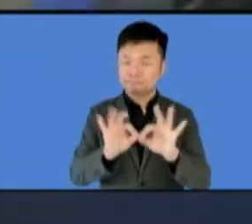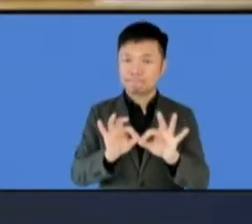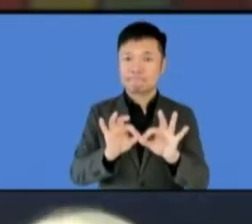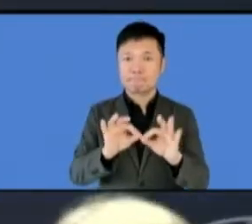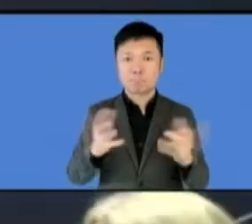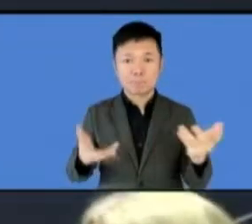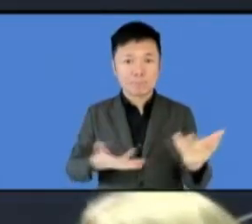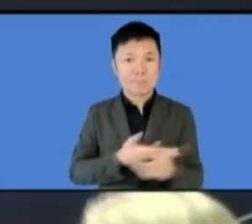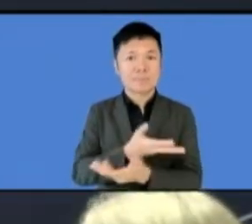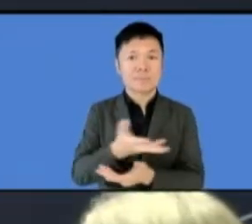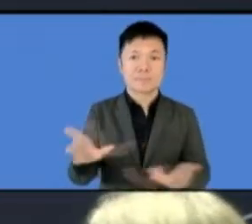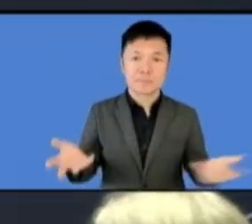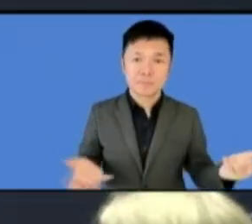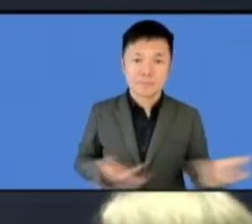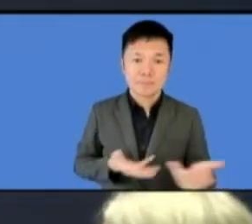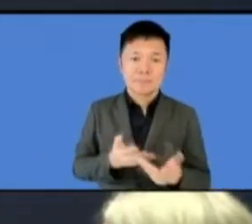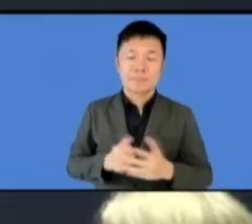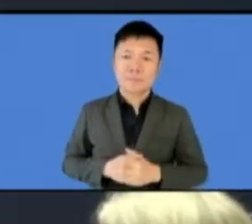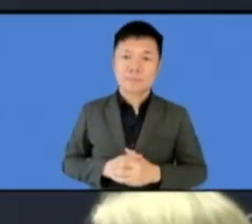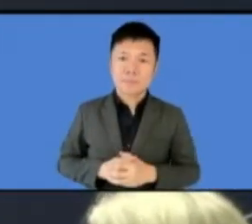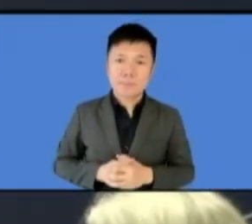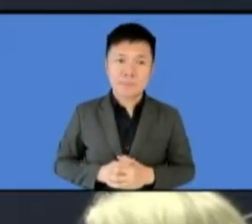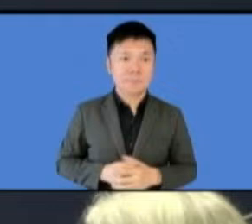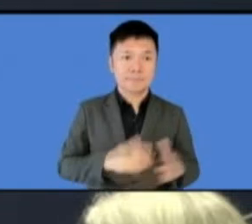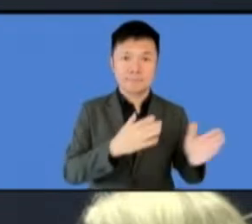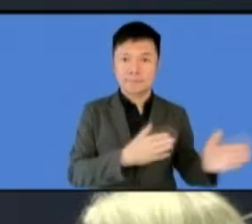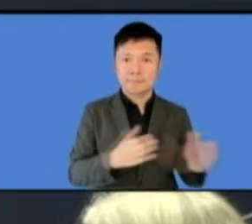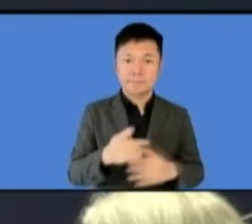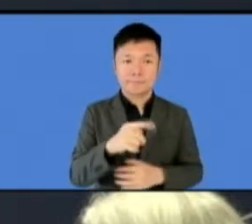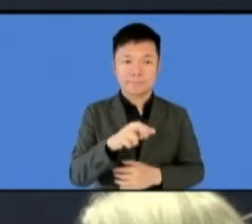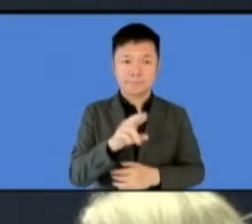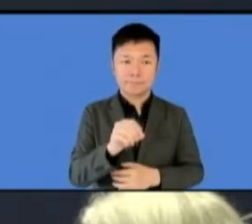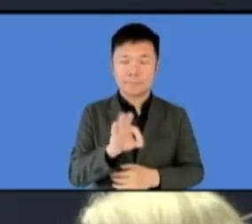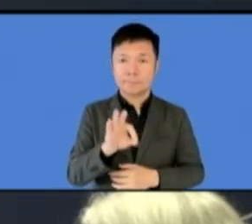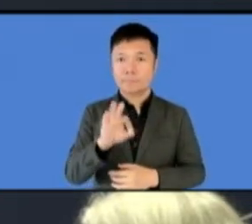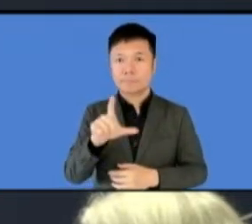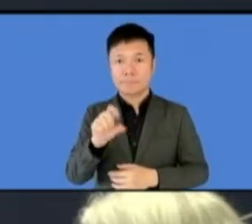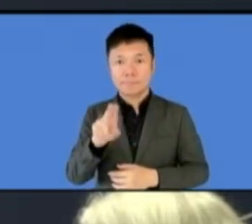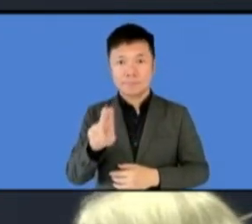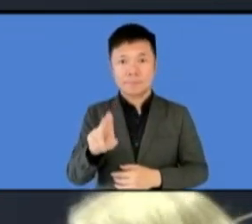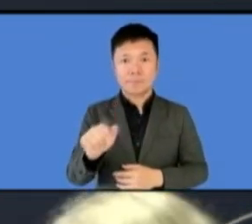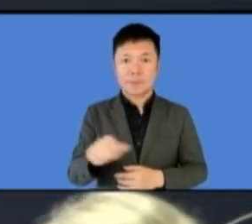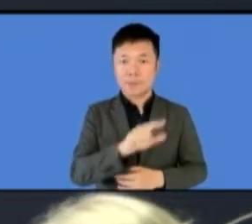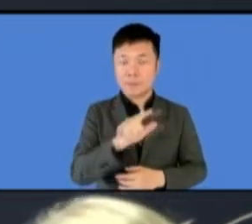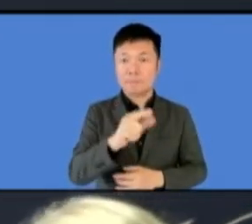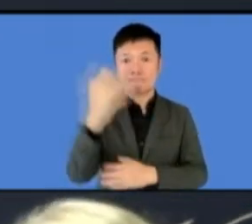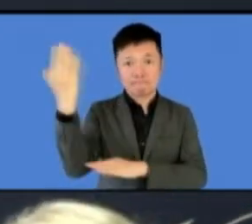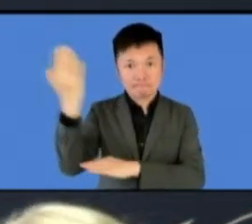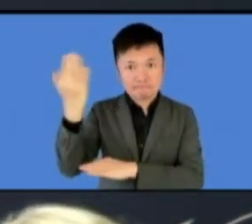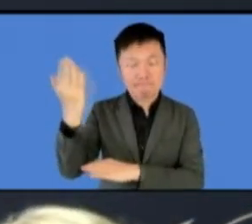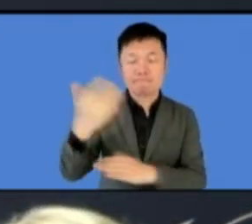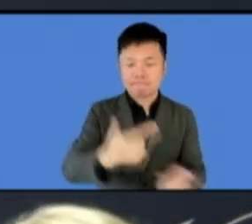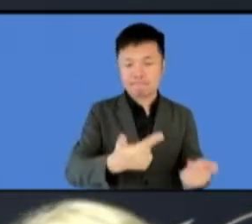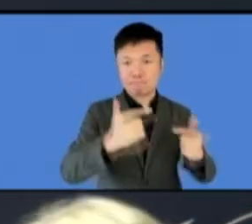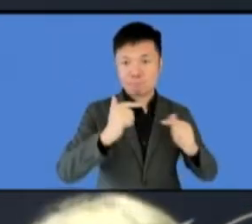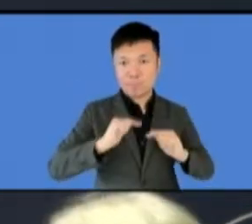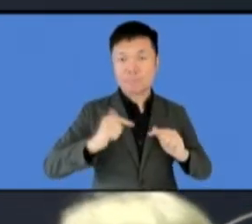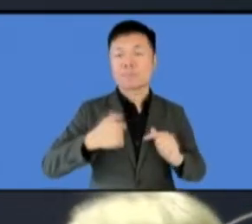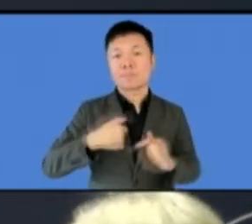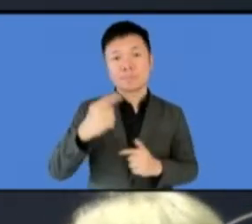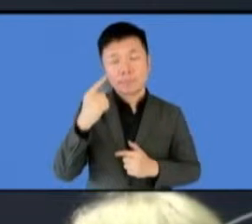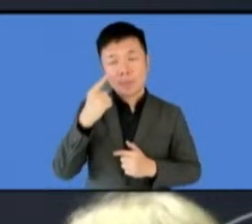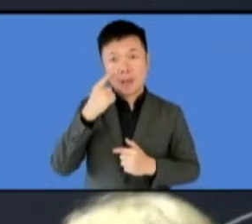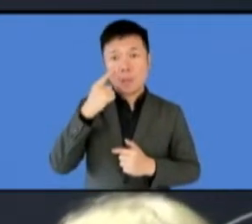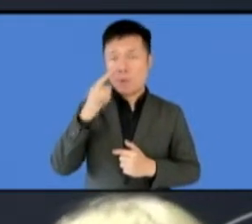topic that we're discussing. To follow on, I think, from Professor Liu's point, I think that one of the things that I want to emphasize